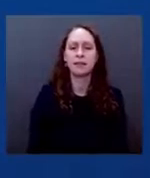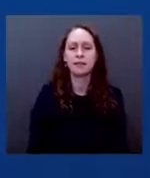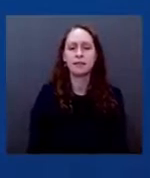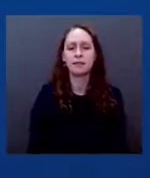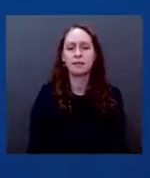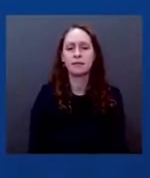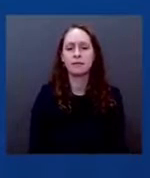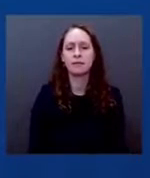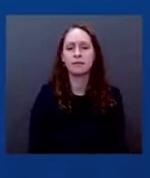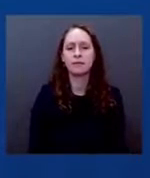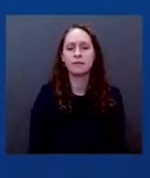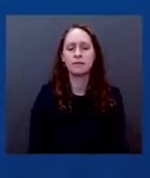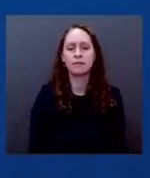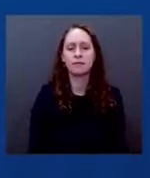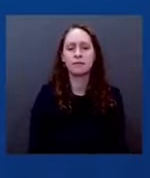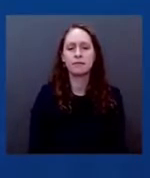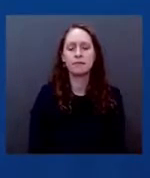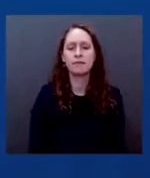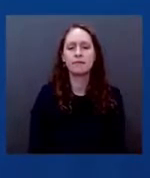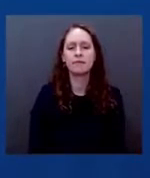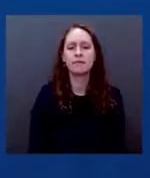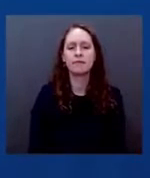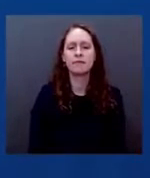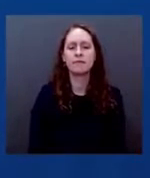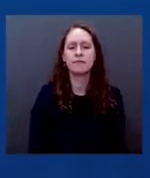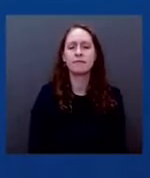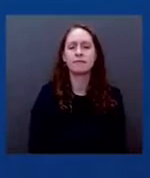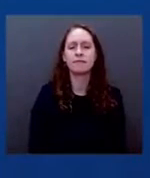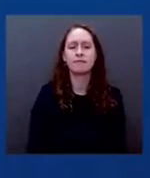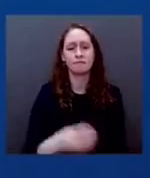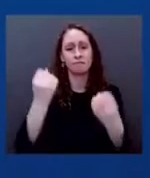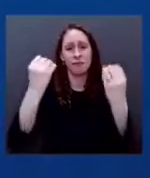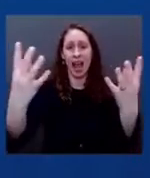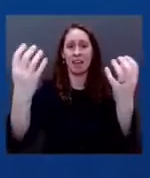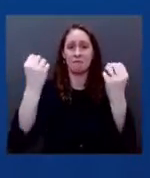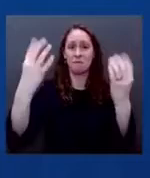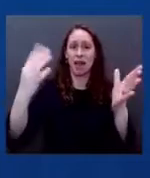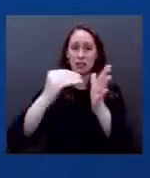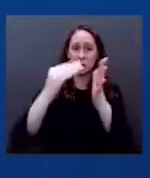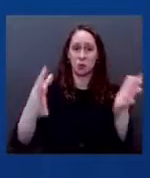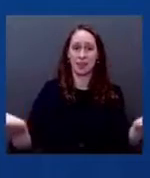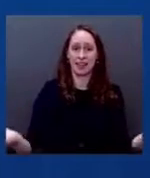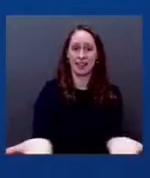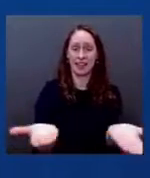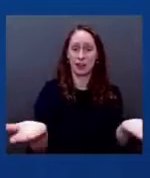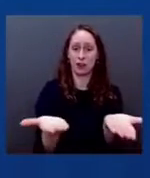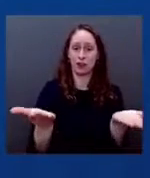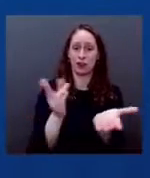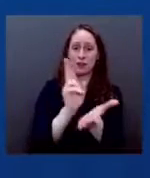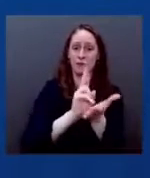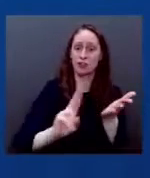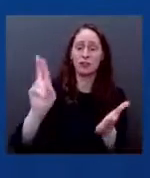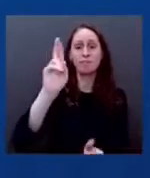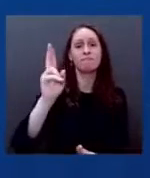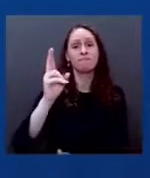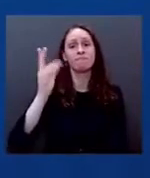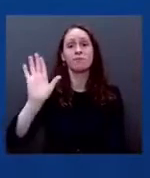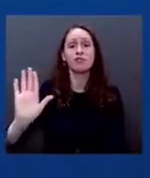these grounds, but I walked other grounds because I'm so damn old I was there as well.